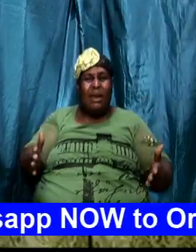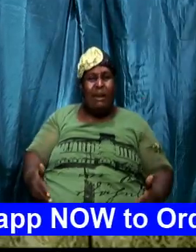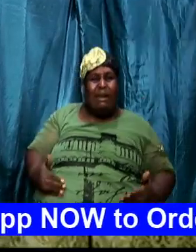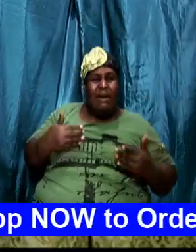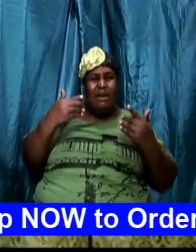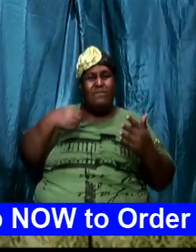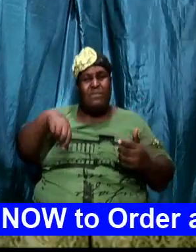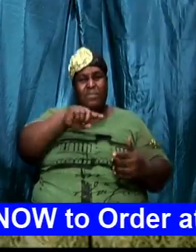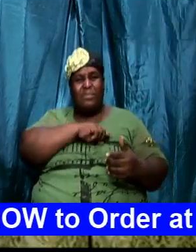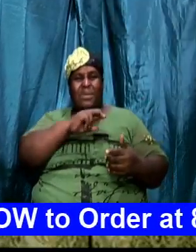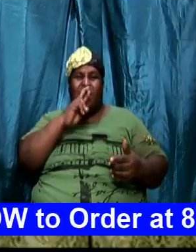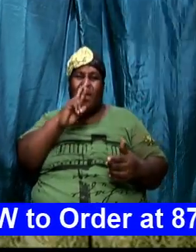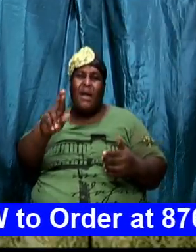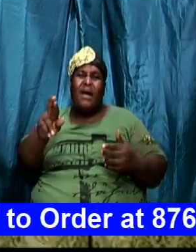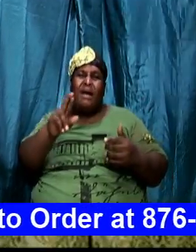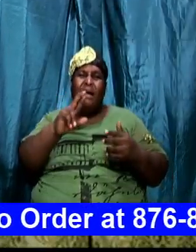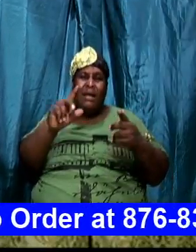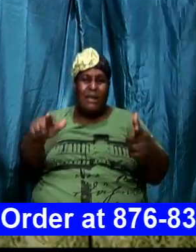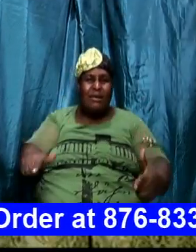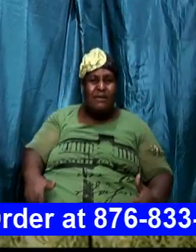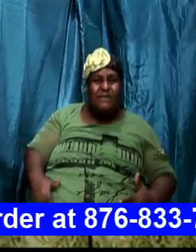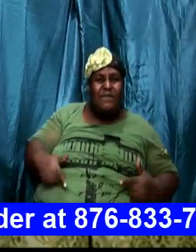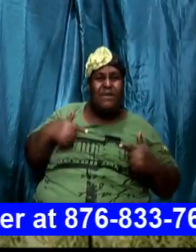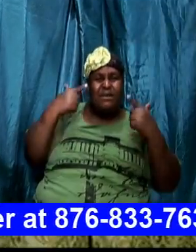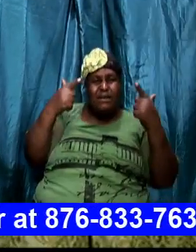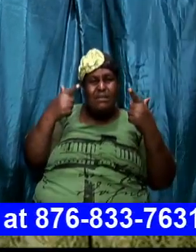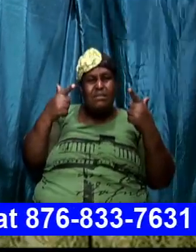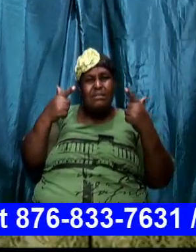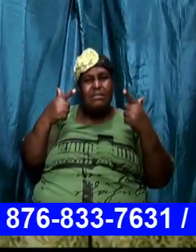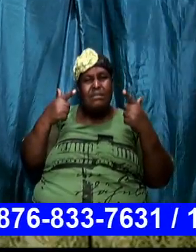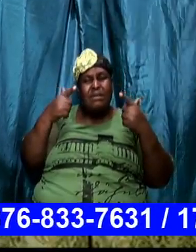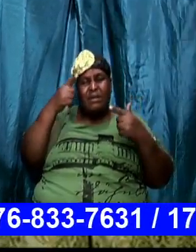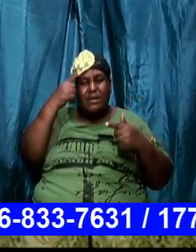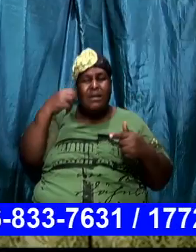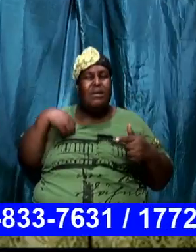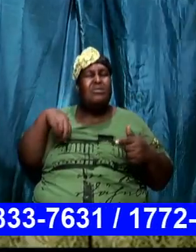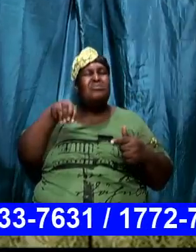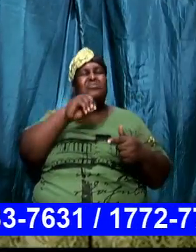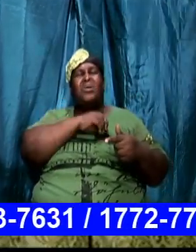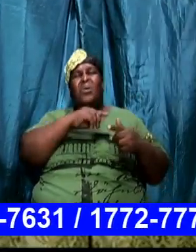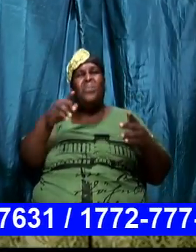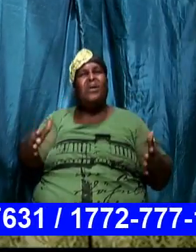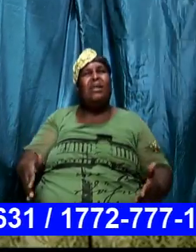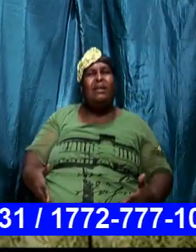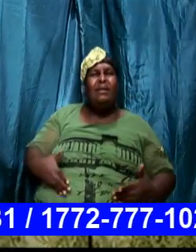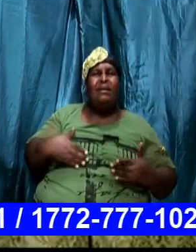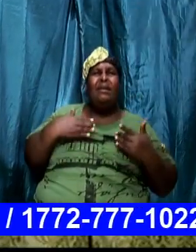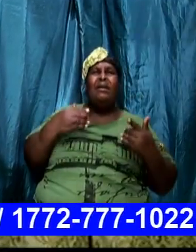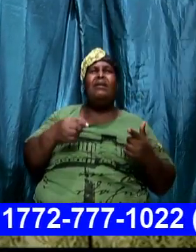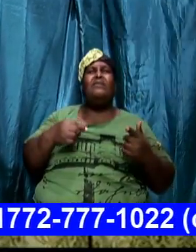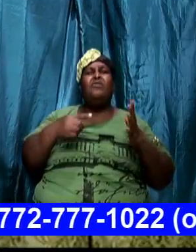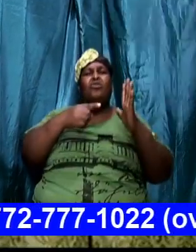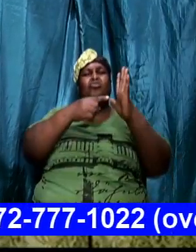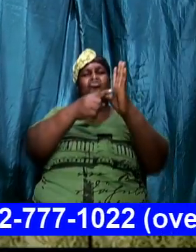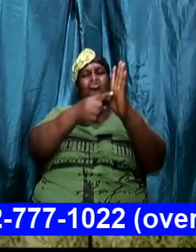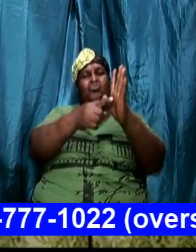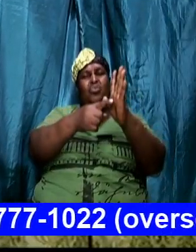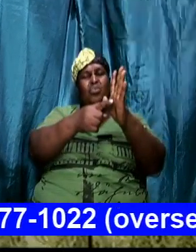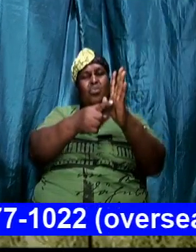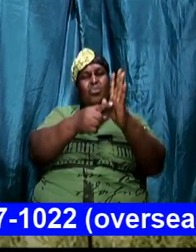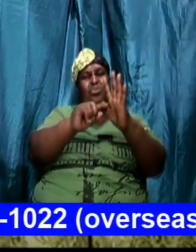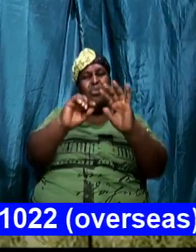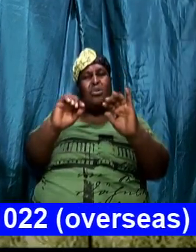this is so, because our lives are living epistles seen and read of all men.